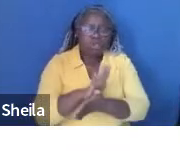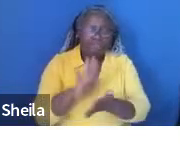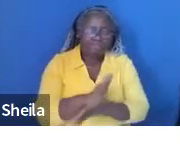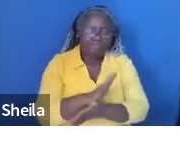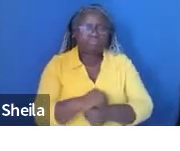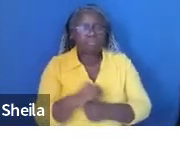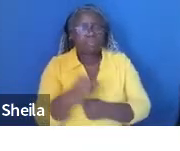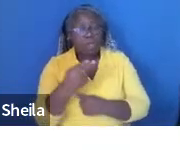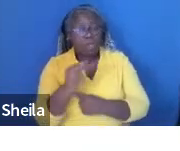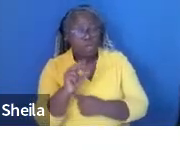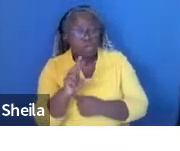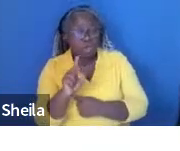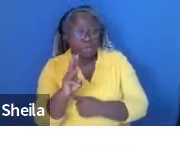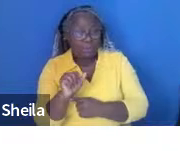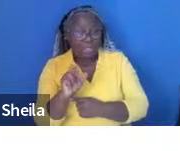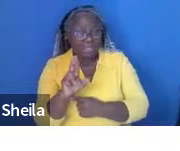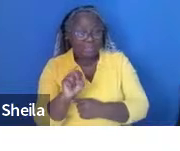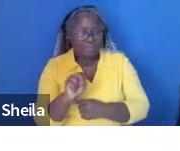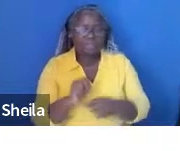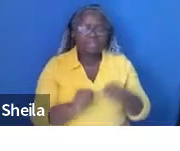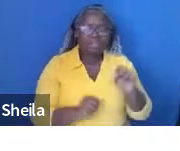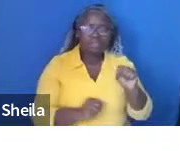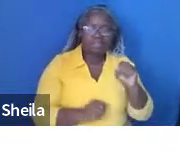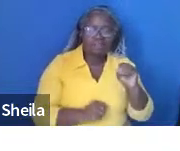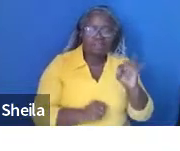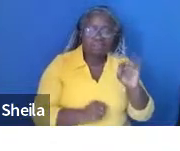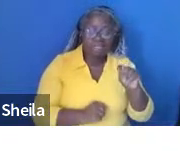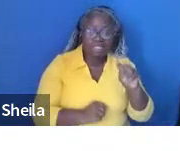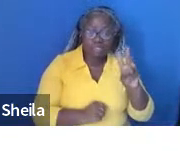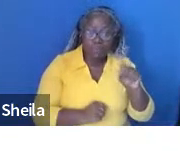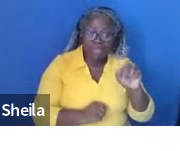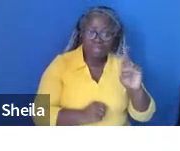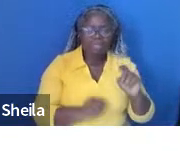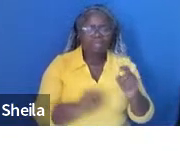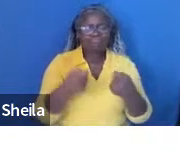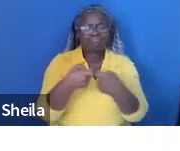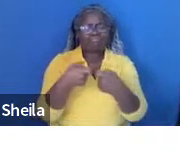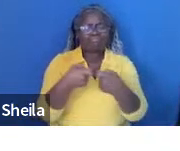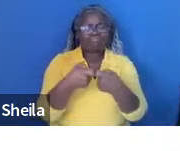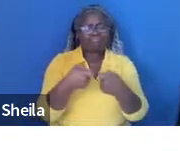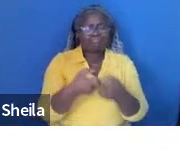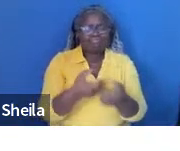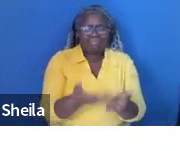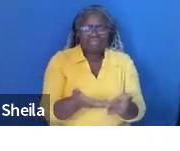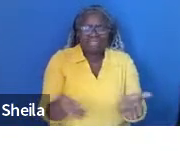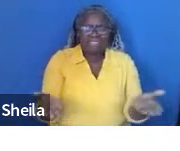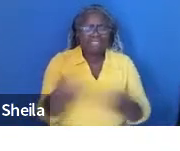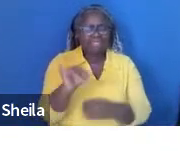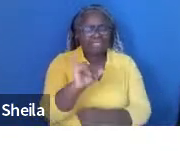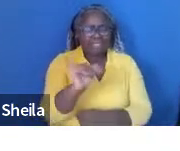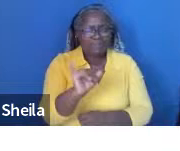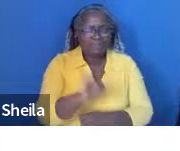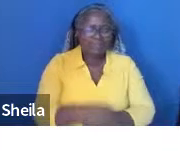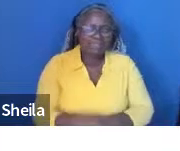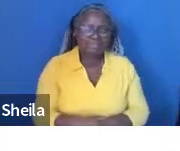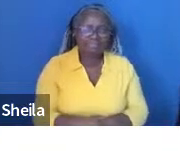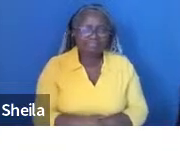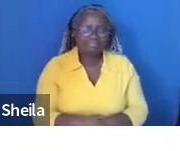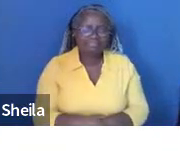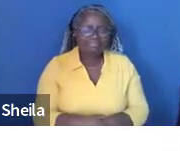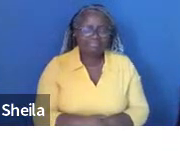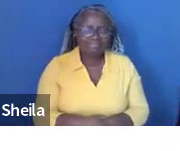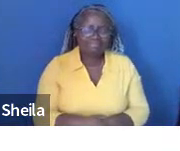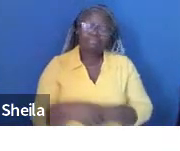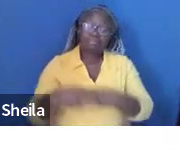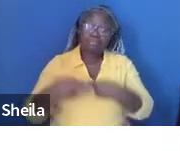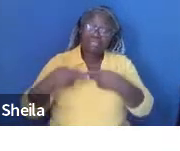the electronic content. Next slide. Slide 22. Here are some very helpful